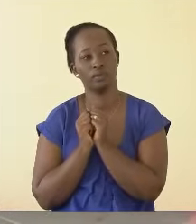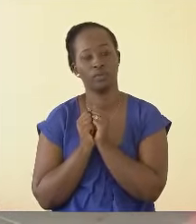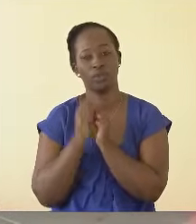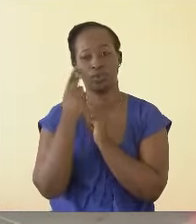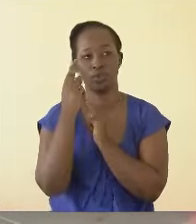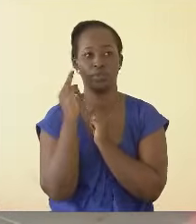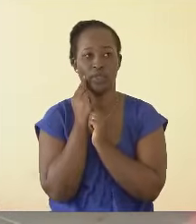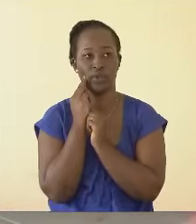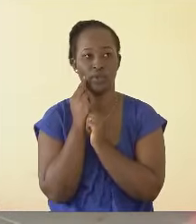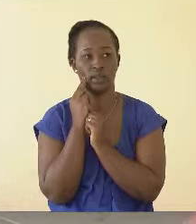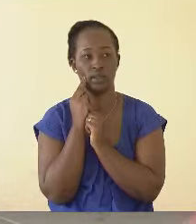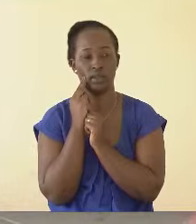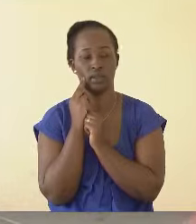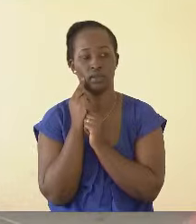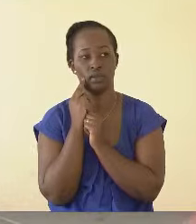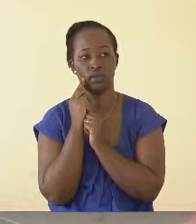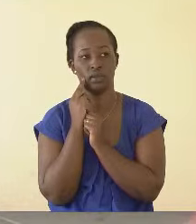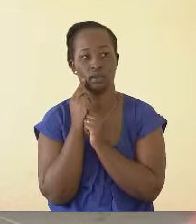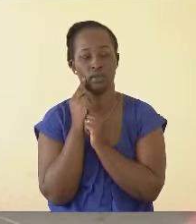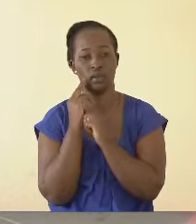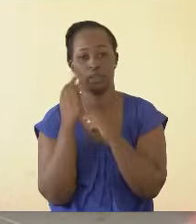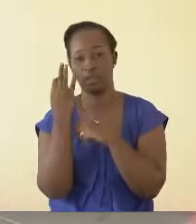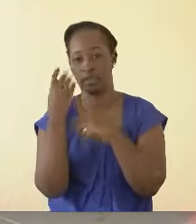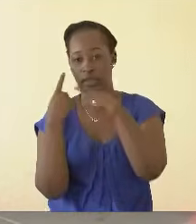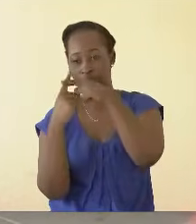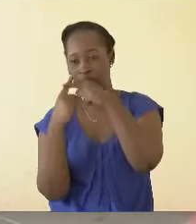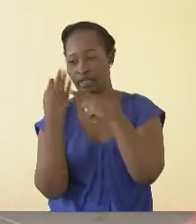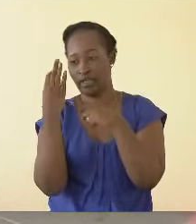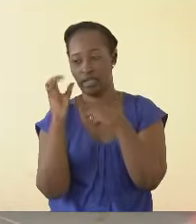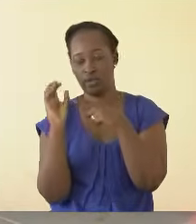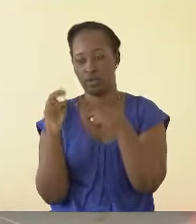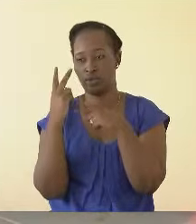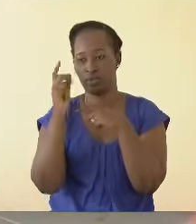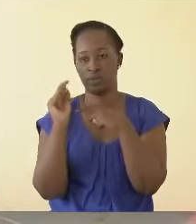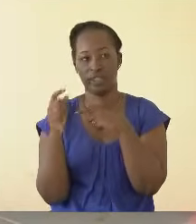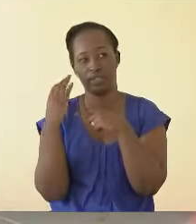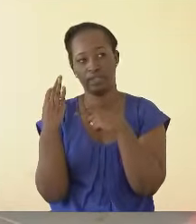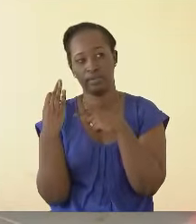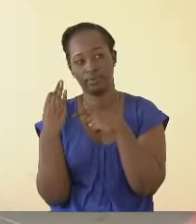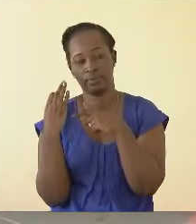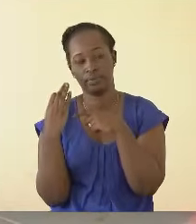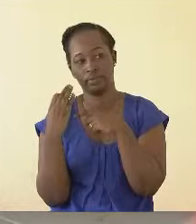2 millions. You add 300,000, this is 2.3.